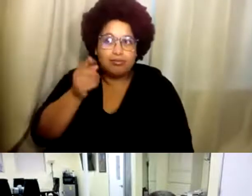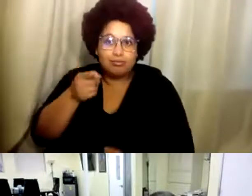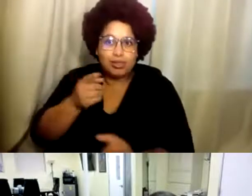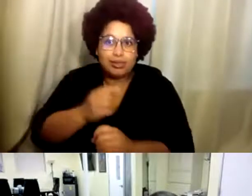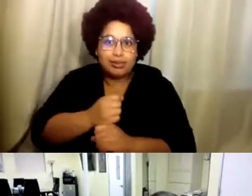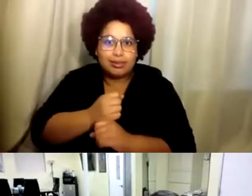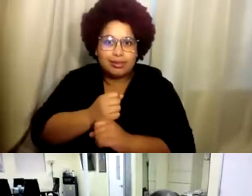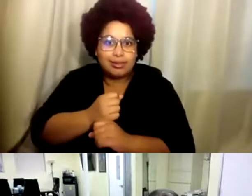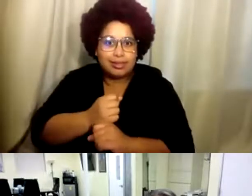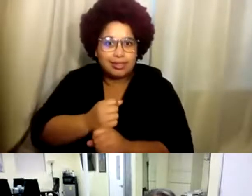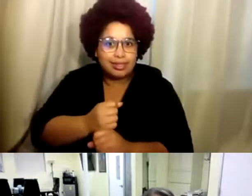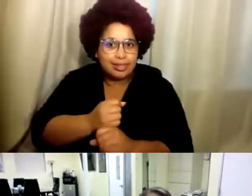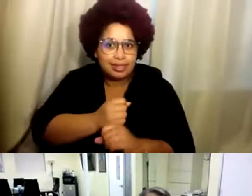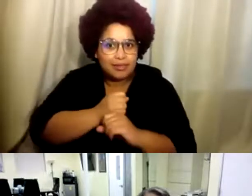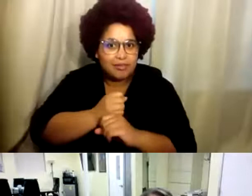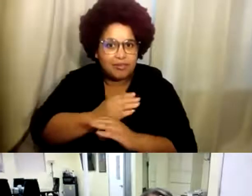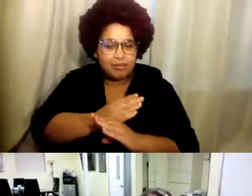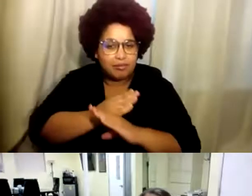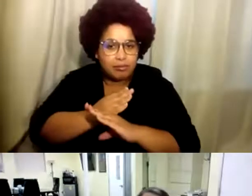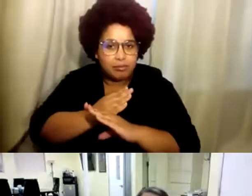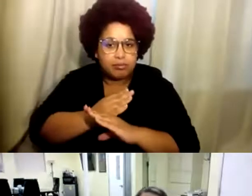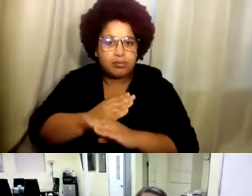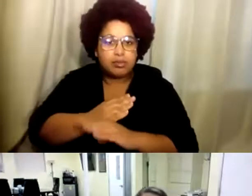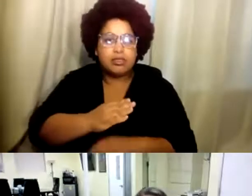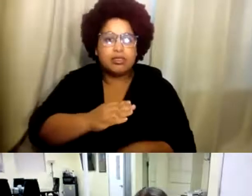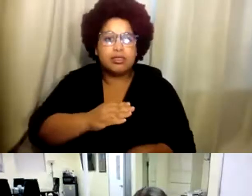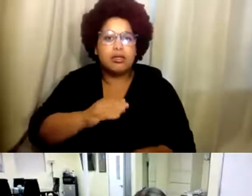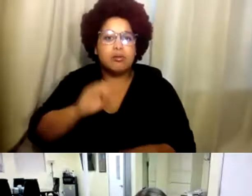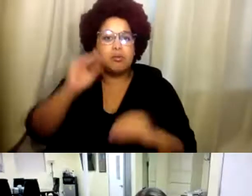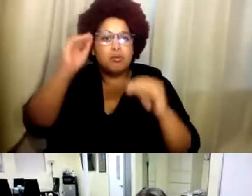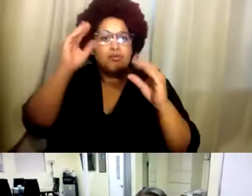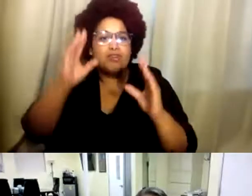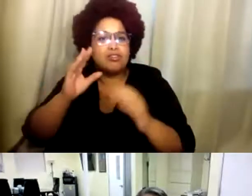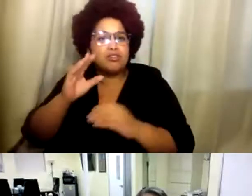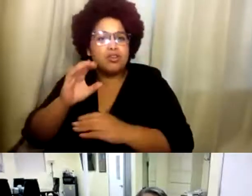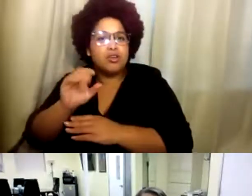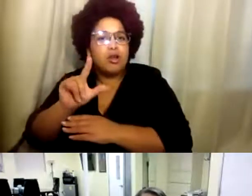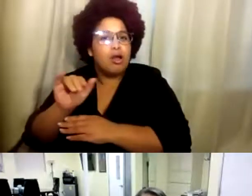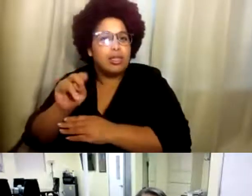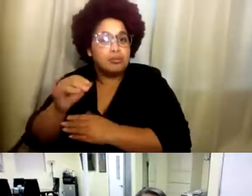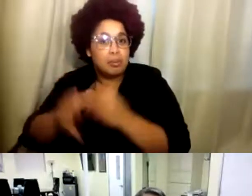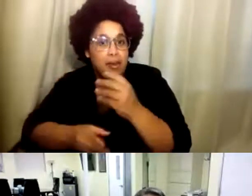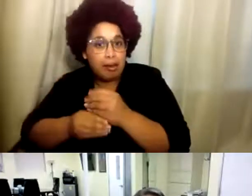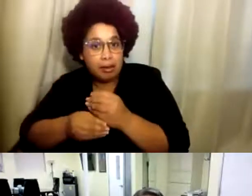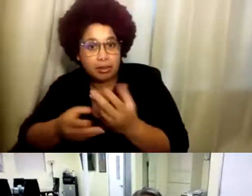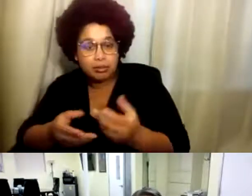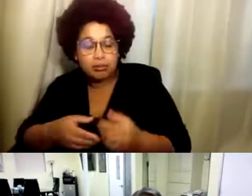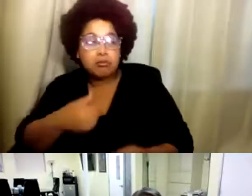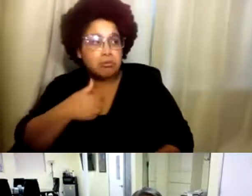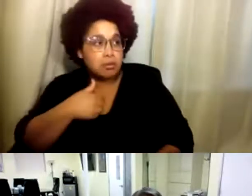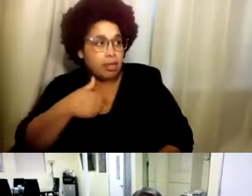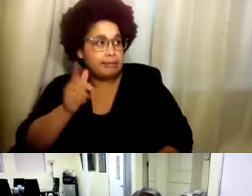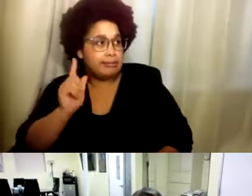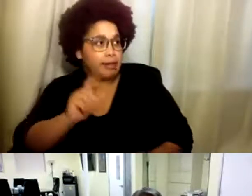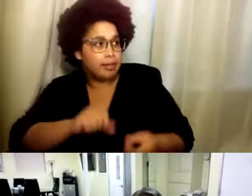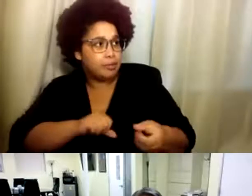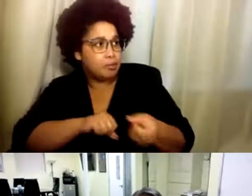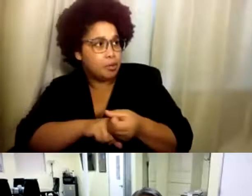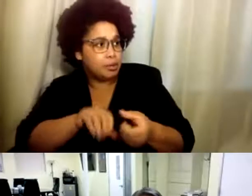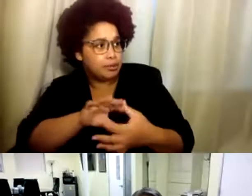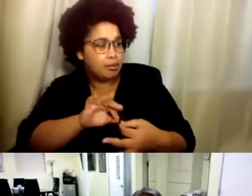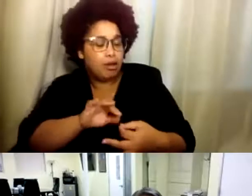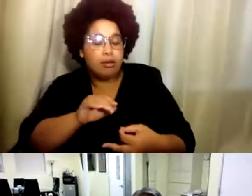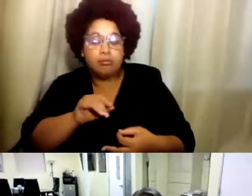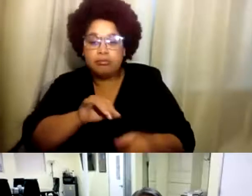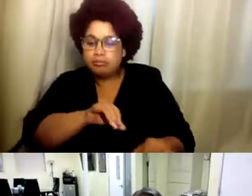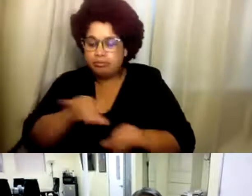And I'm sure, I don't know, Professor Collins, Bride, if you have anything to add to that. No, I would second that. I absolutely have